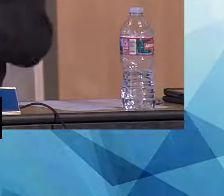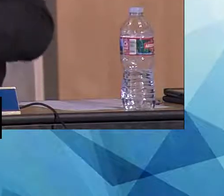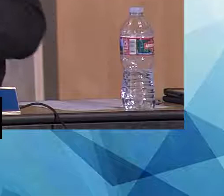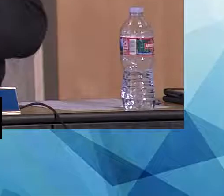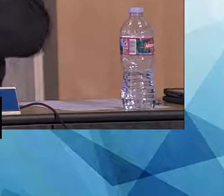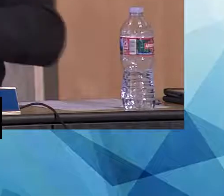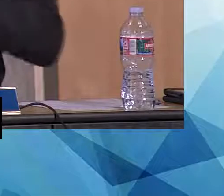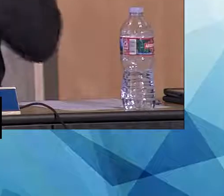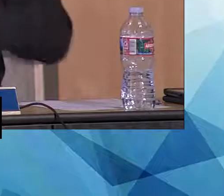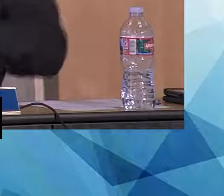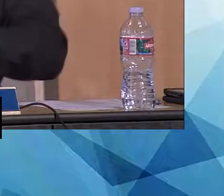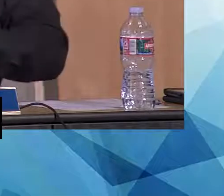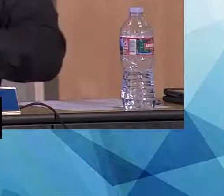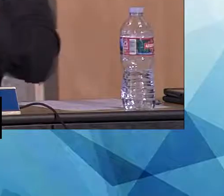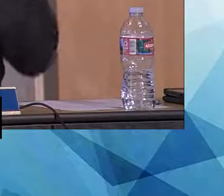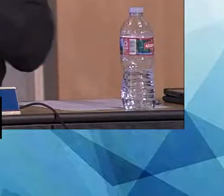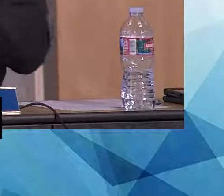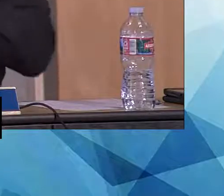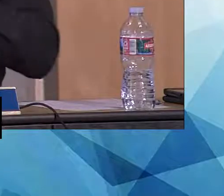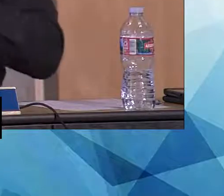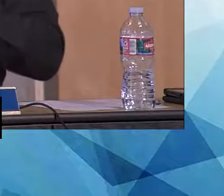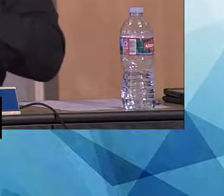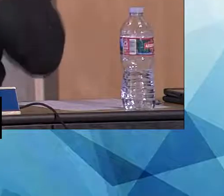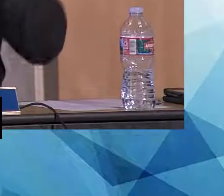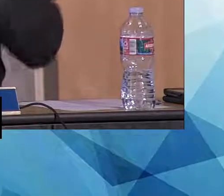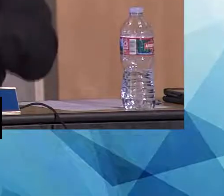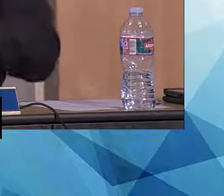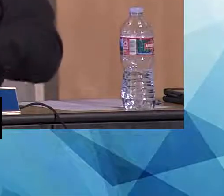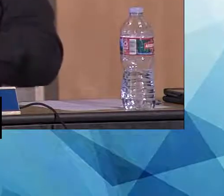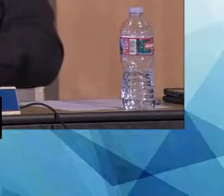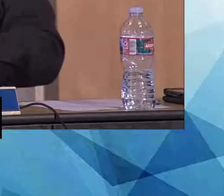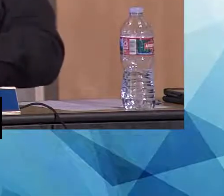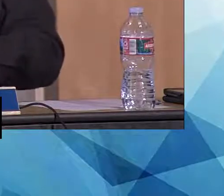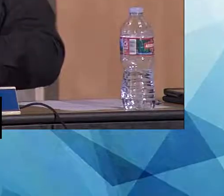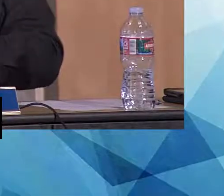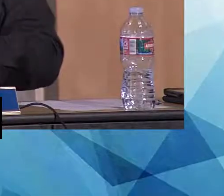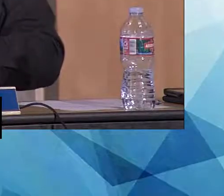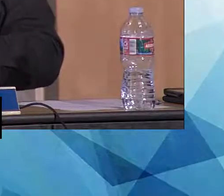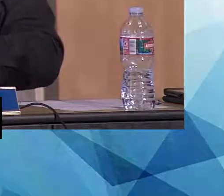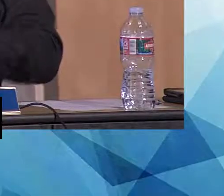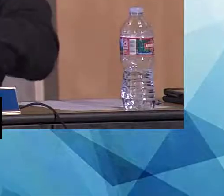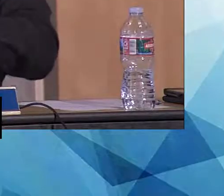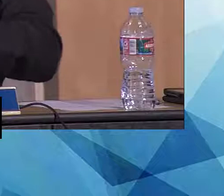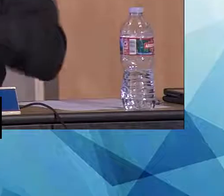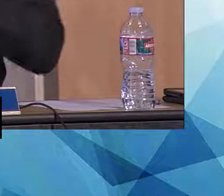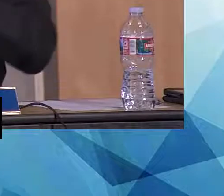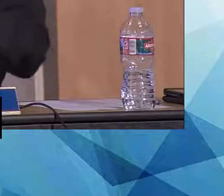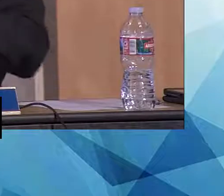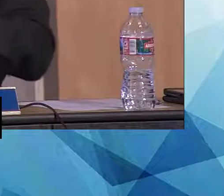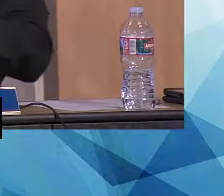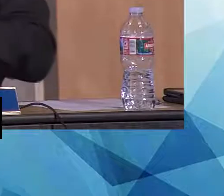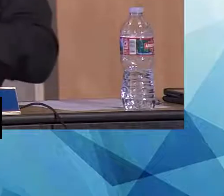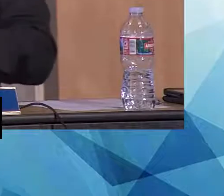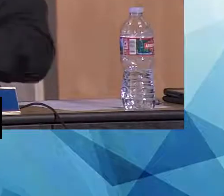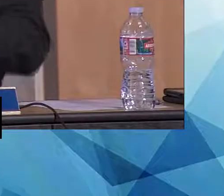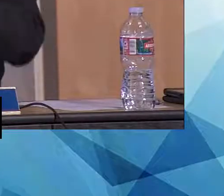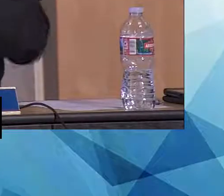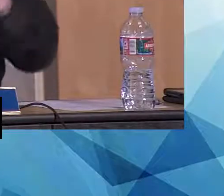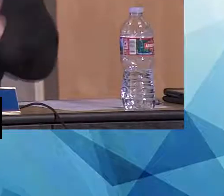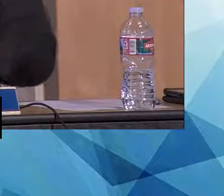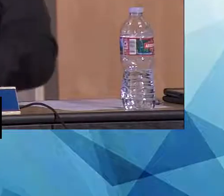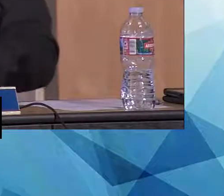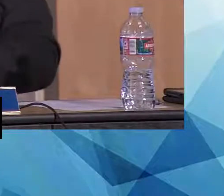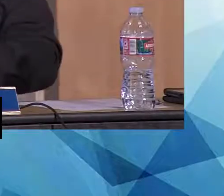commend your work that you and your team have been doing thus far. I am supportive of this reduction in force, so I would like to